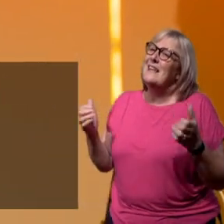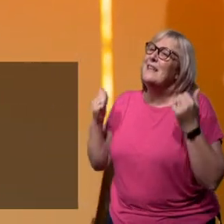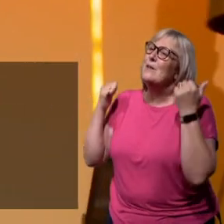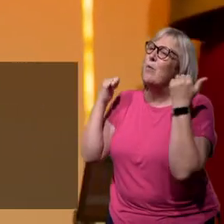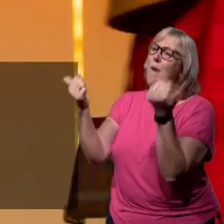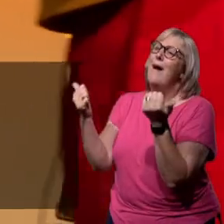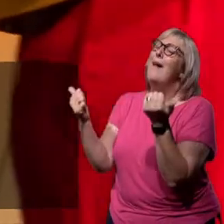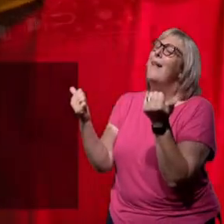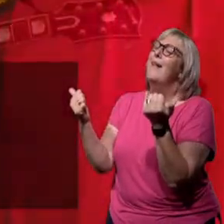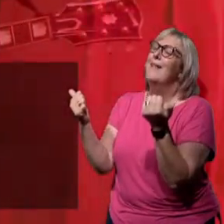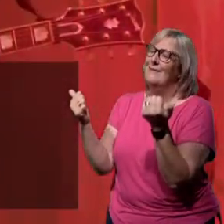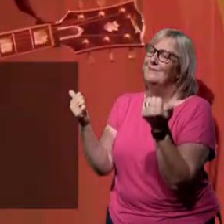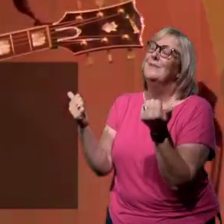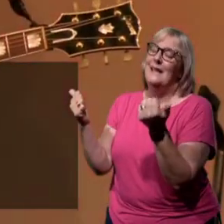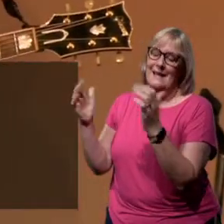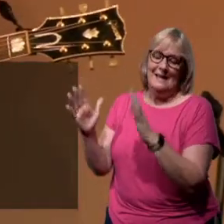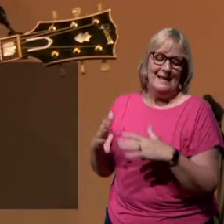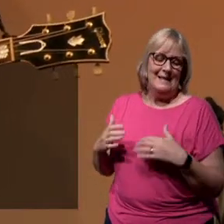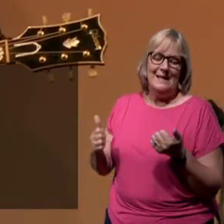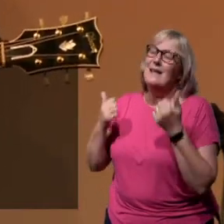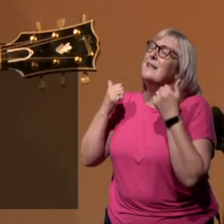it is well.